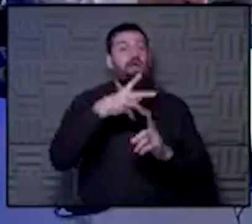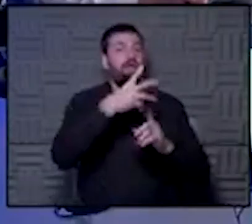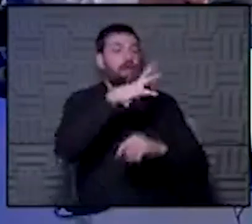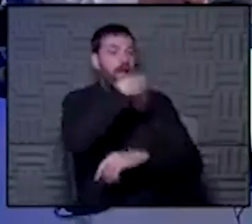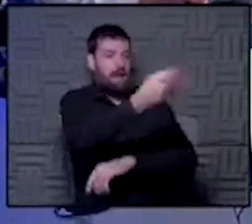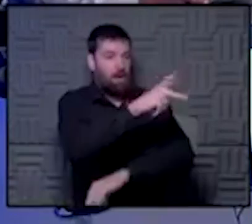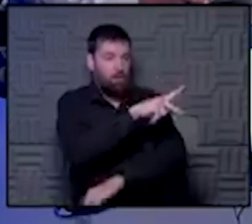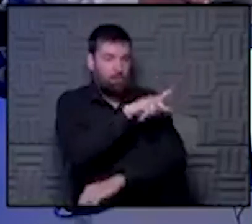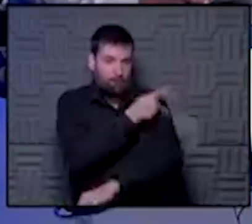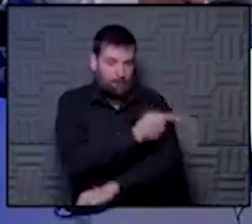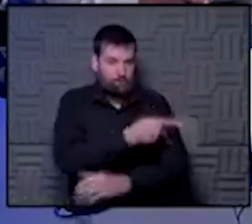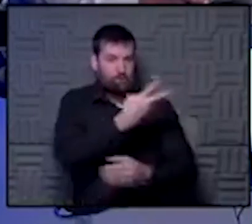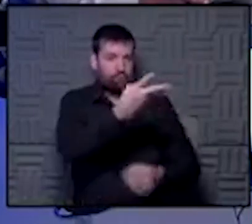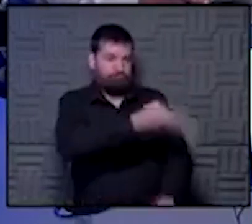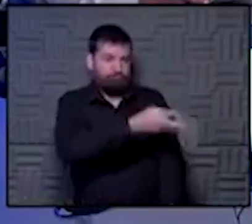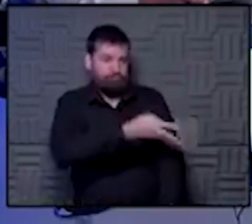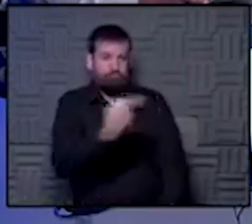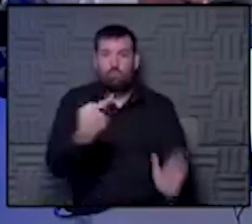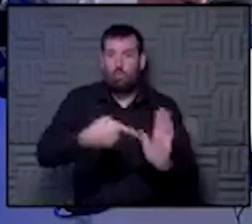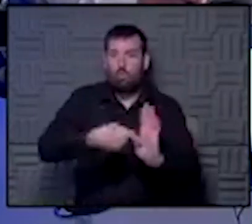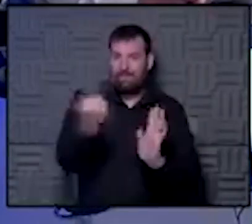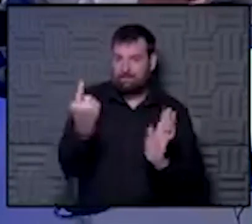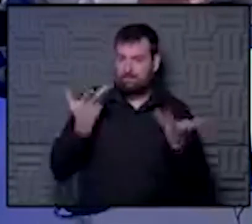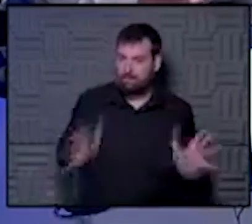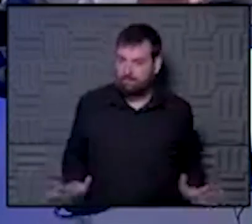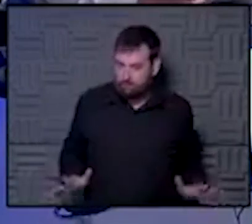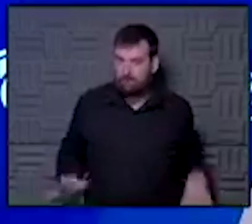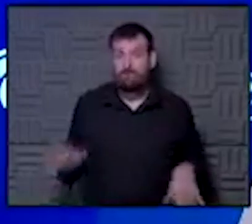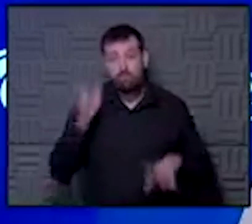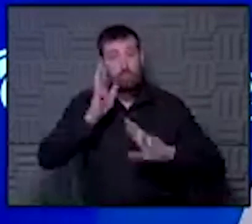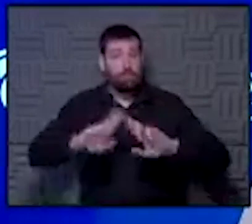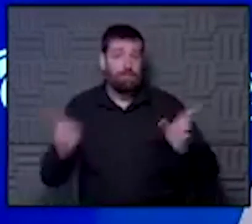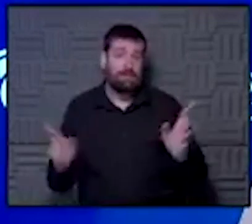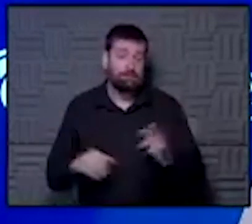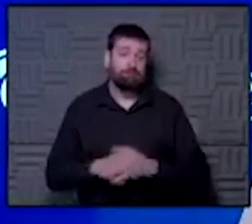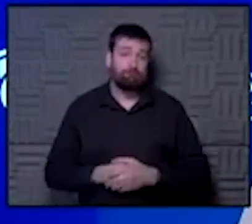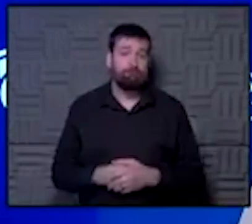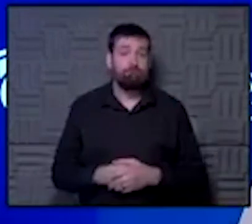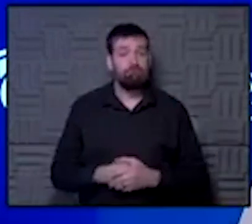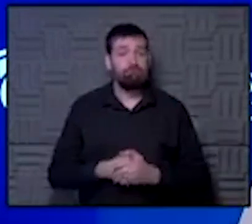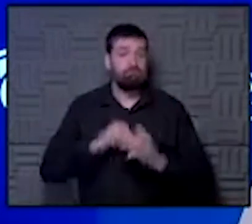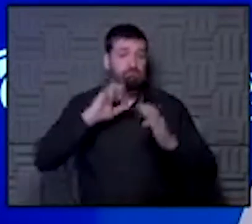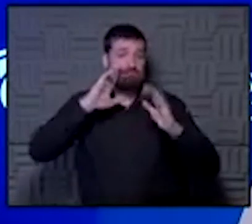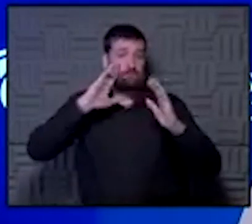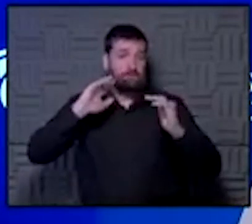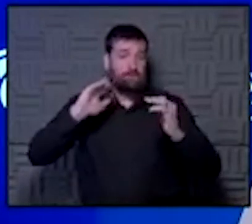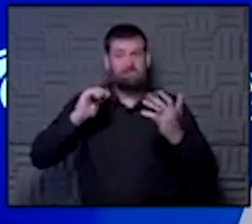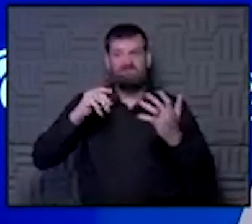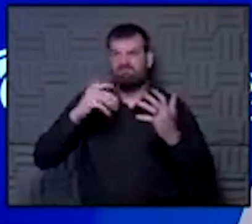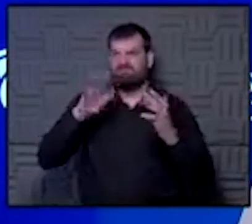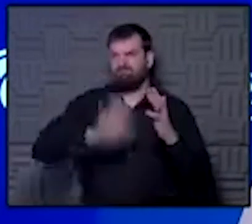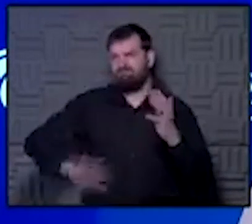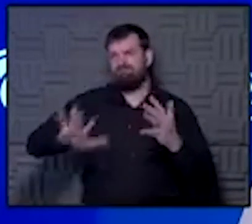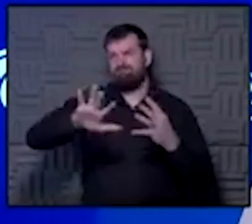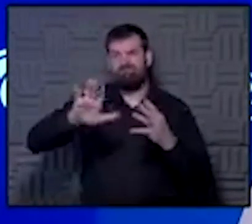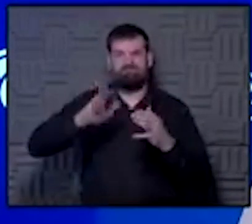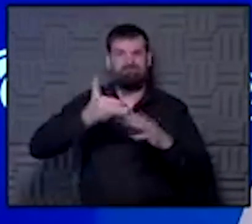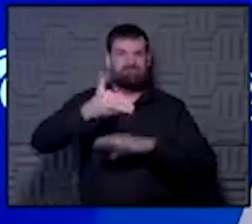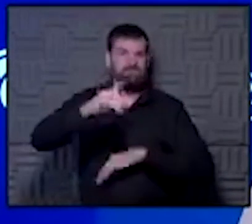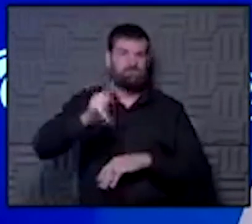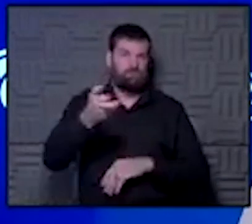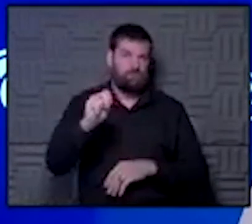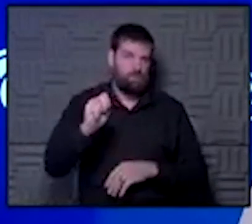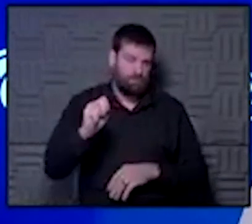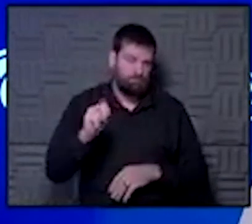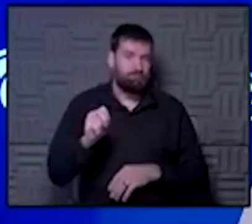infusion center and get it. It's a one-time dose, and I think we'll be ready. And because we anticipate that will be out sometime after the first of the year.